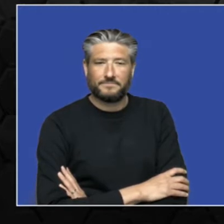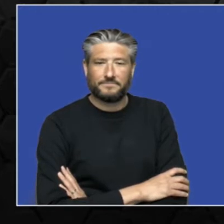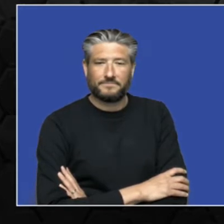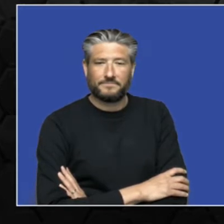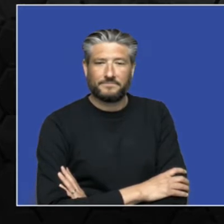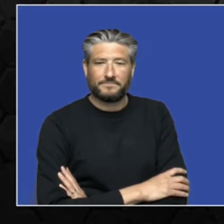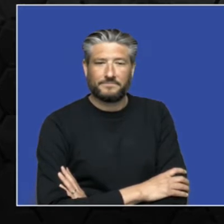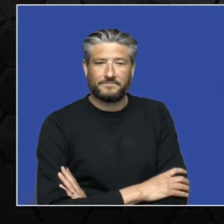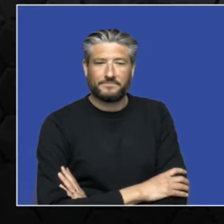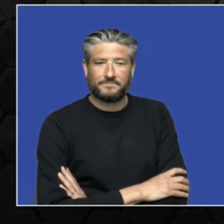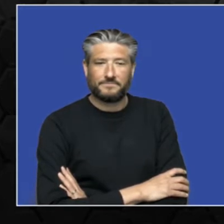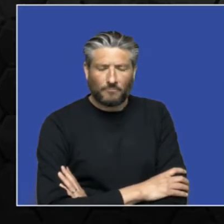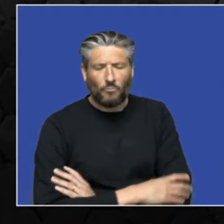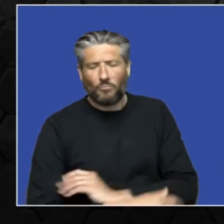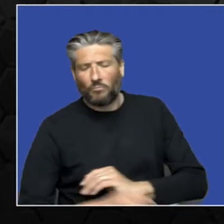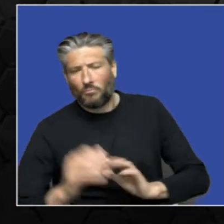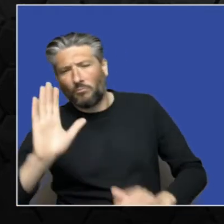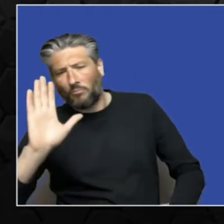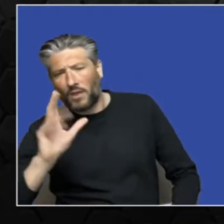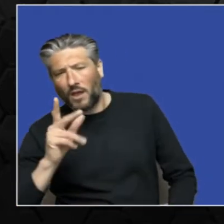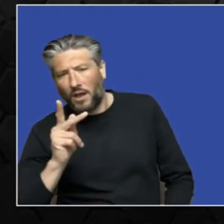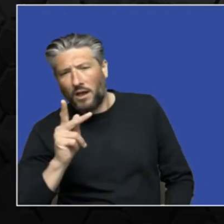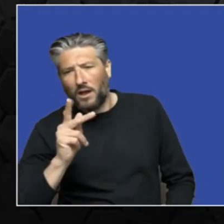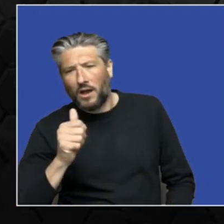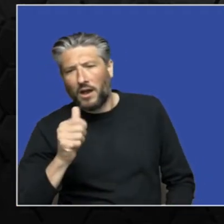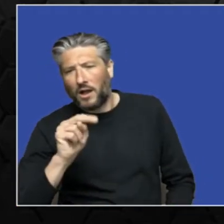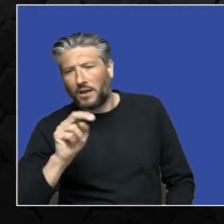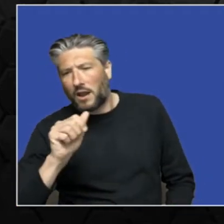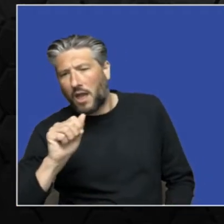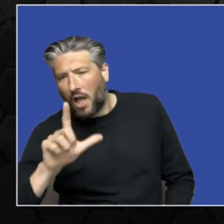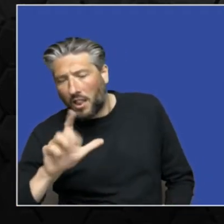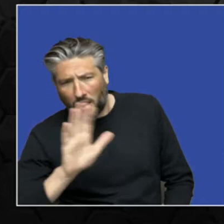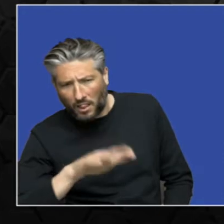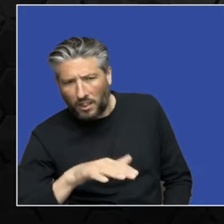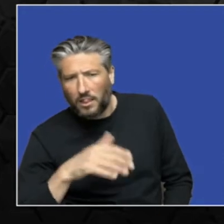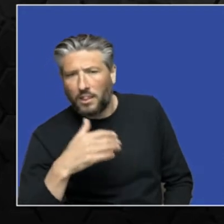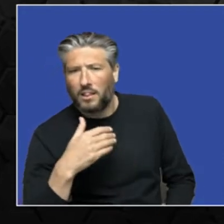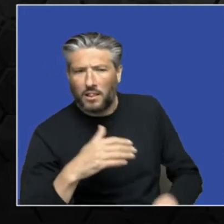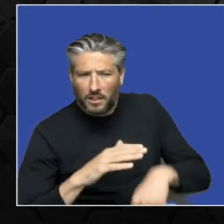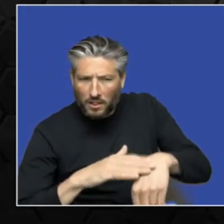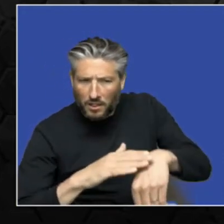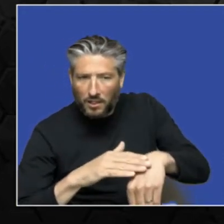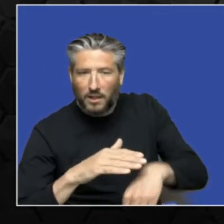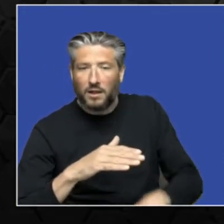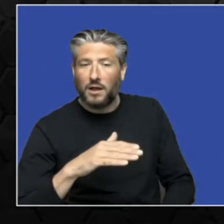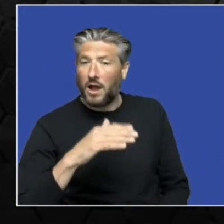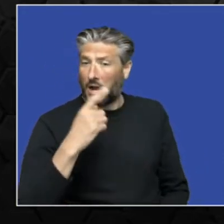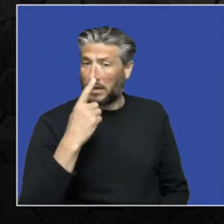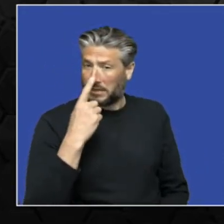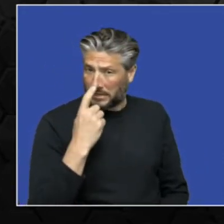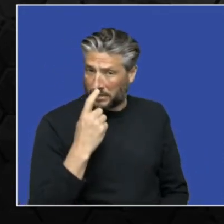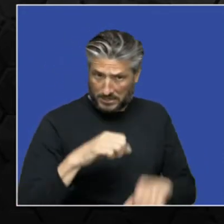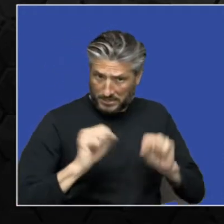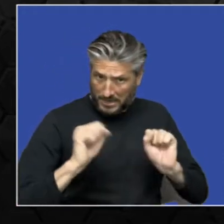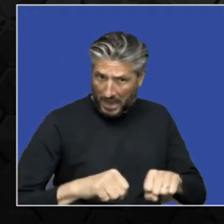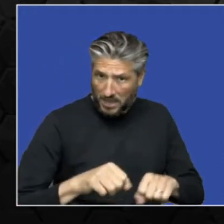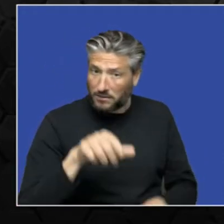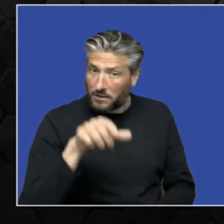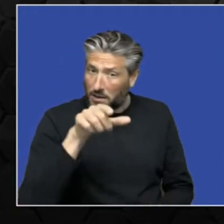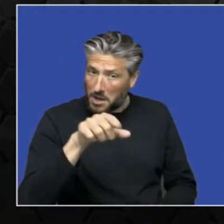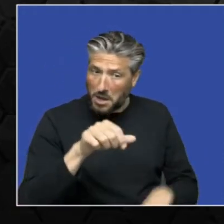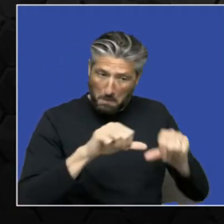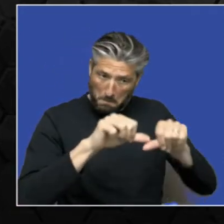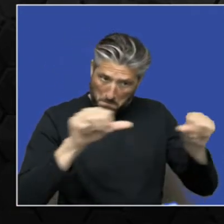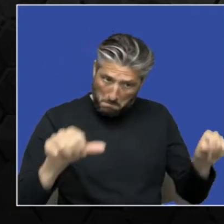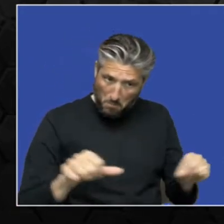While we are waiting for that, I have a question, like, can we also export the model once it's trained to be used somewhere else? A little